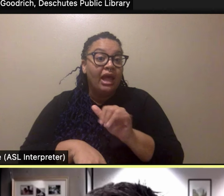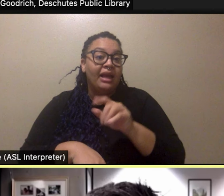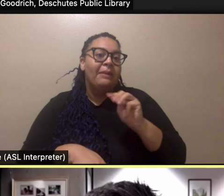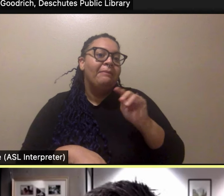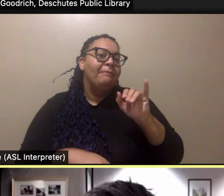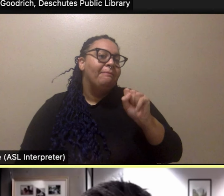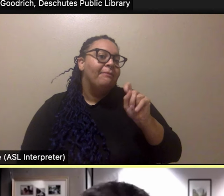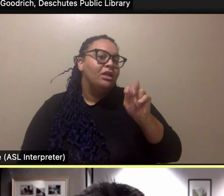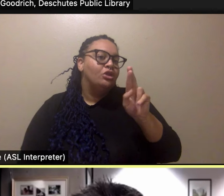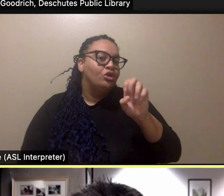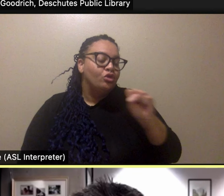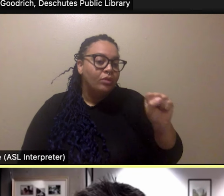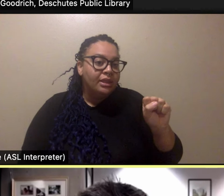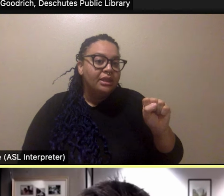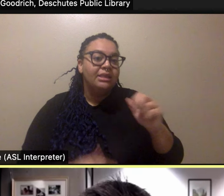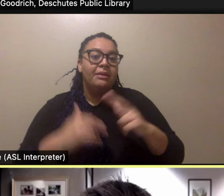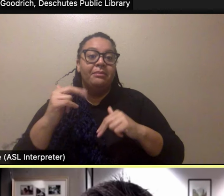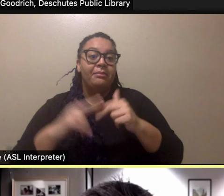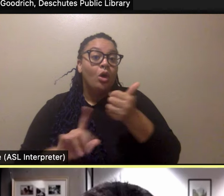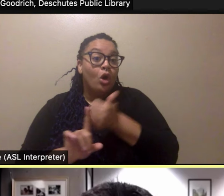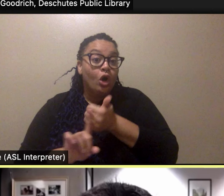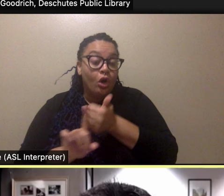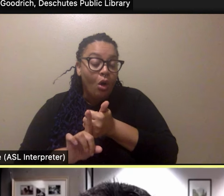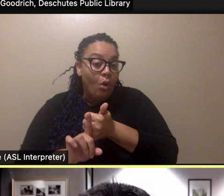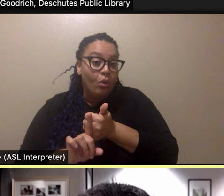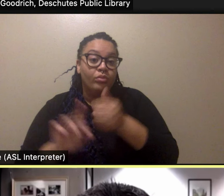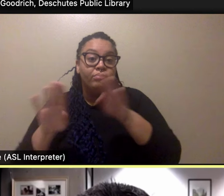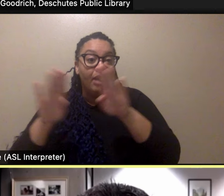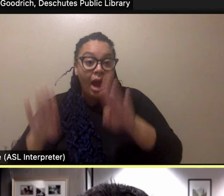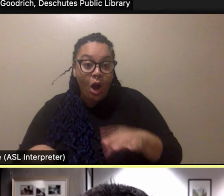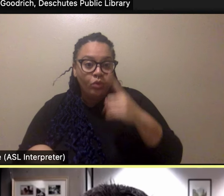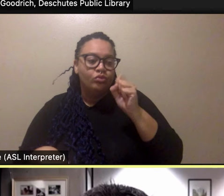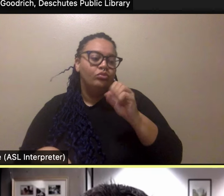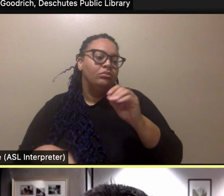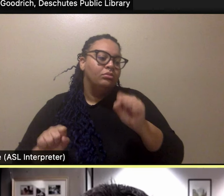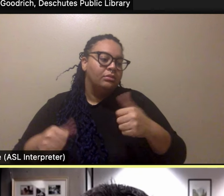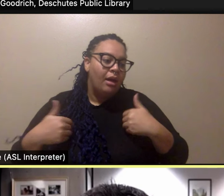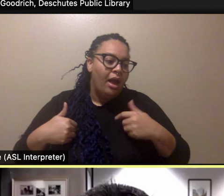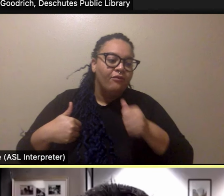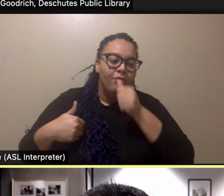years, built her own slave quarter so they could have their private times.